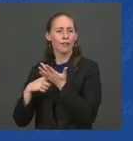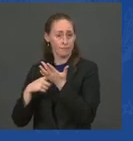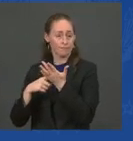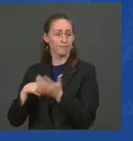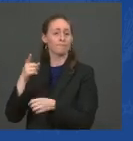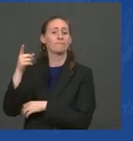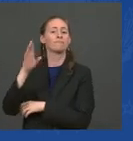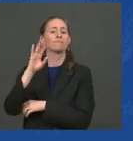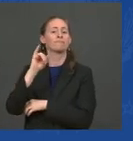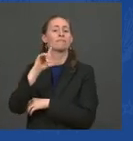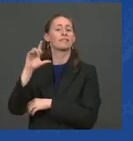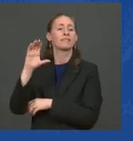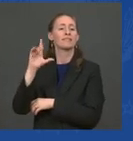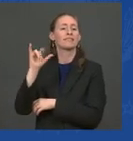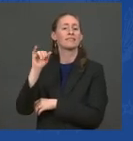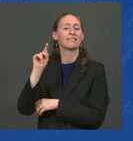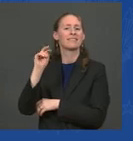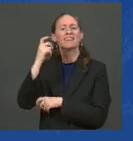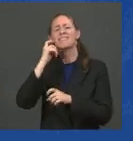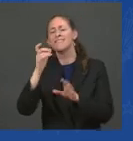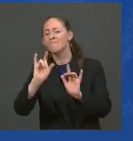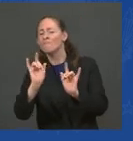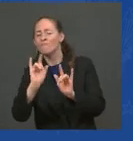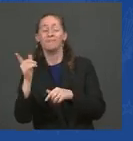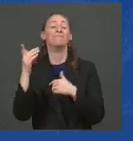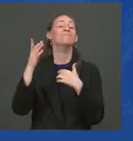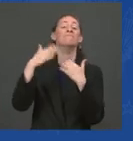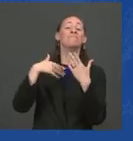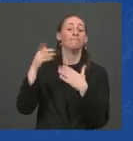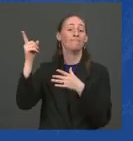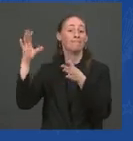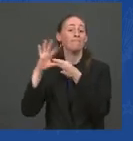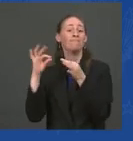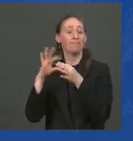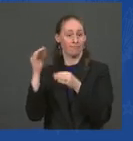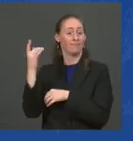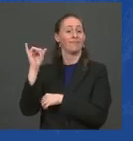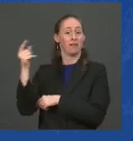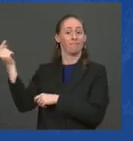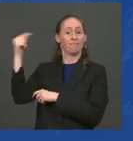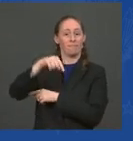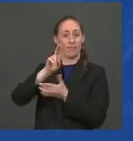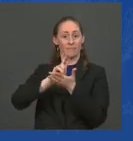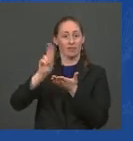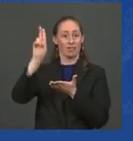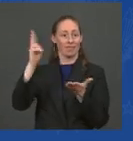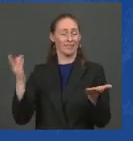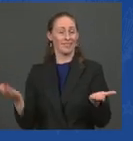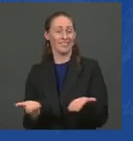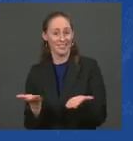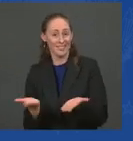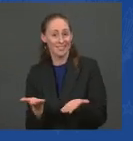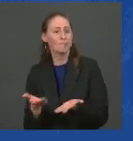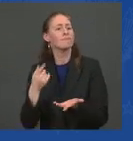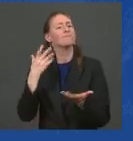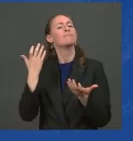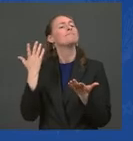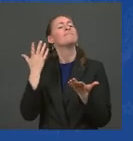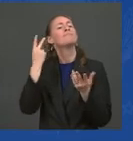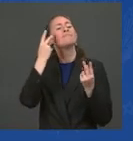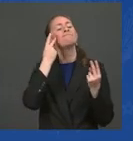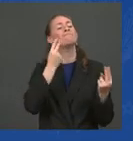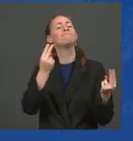his best, by the way, visited this university to dedicate the Thomas J. Dodd Research